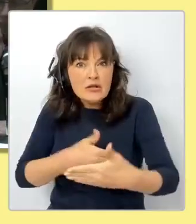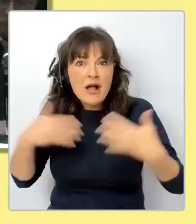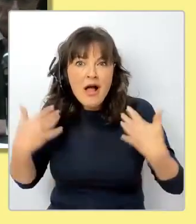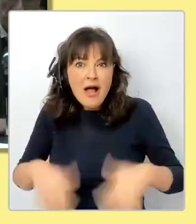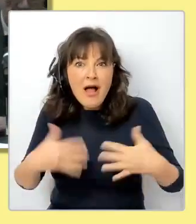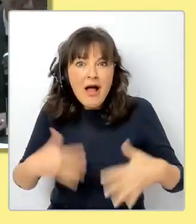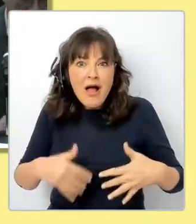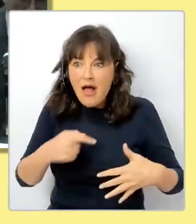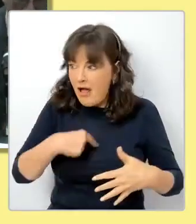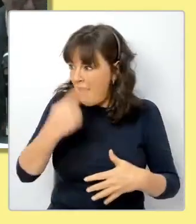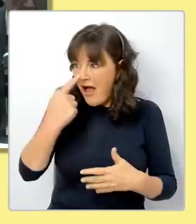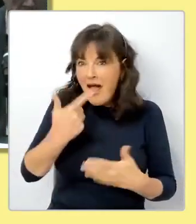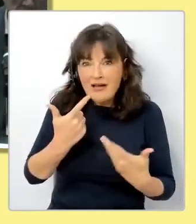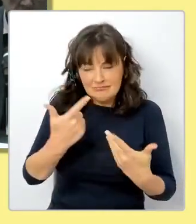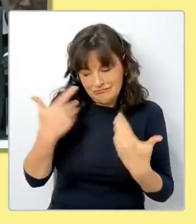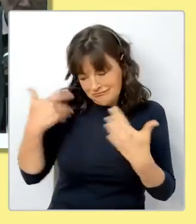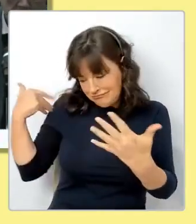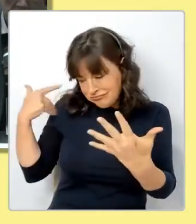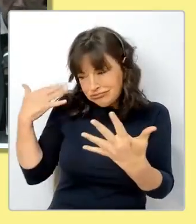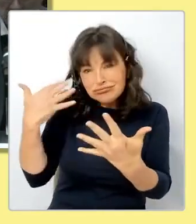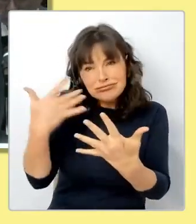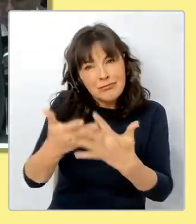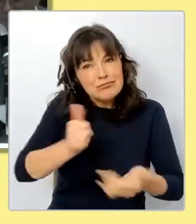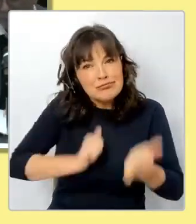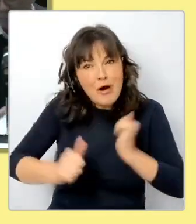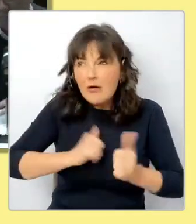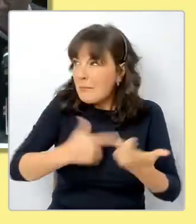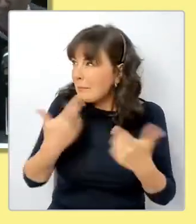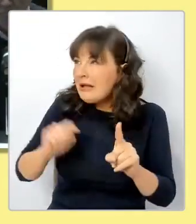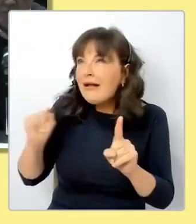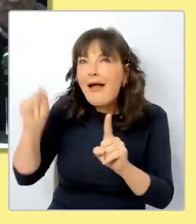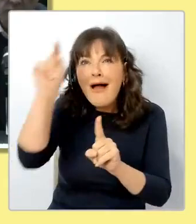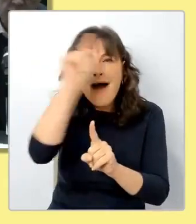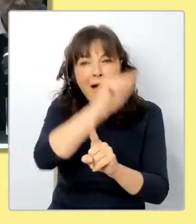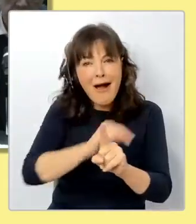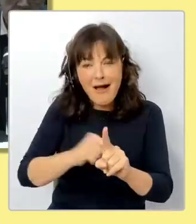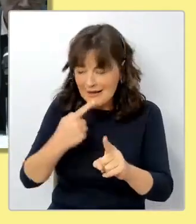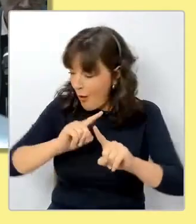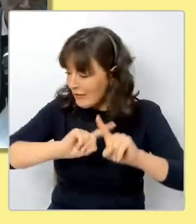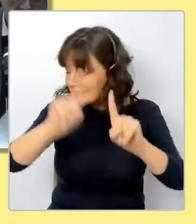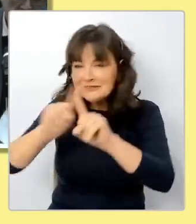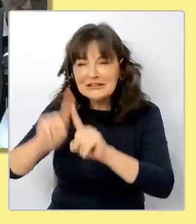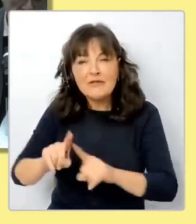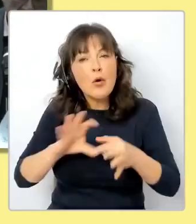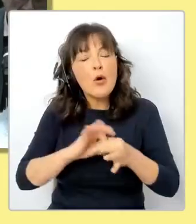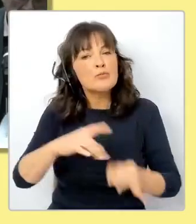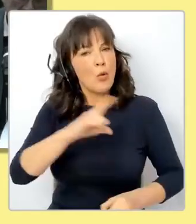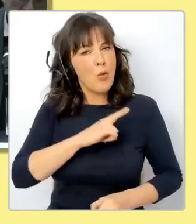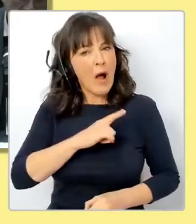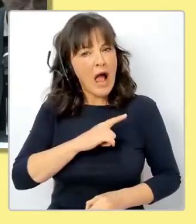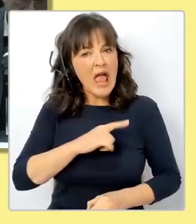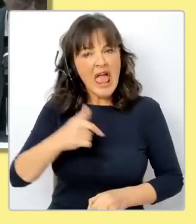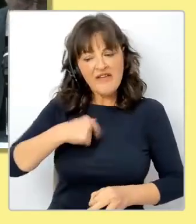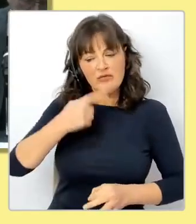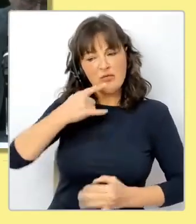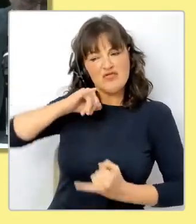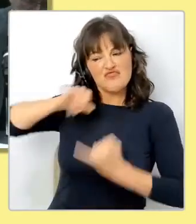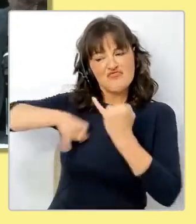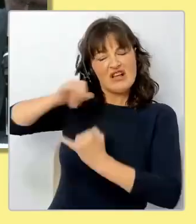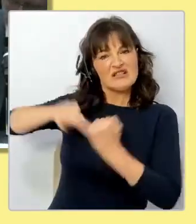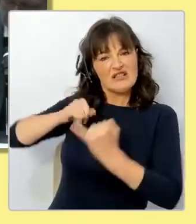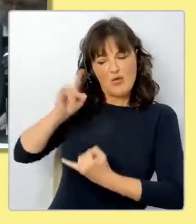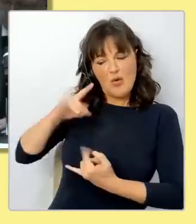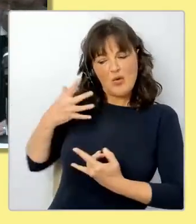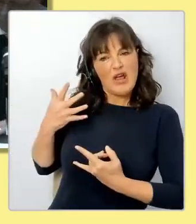government. So it's a track record I'm proud of, and a track record I think we can build upon. Because if we talk that track record down, the only people